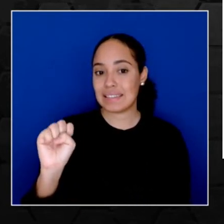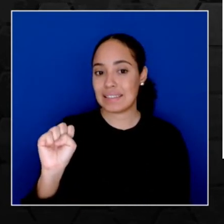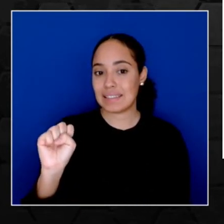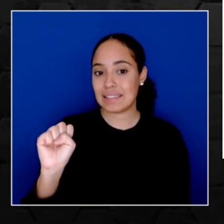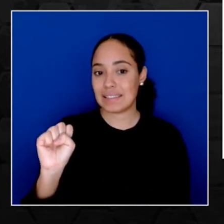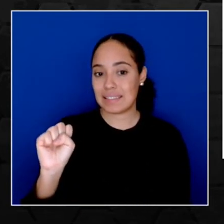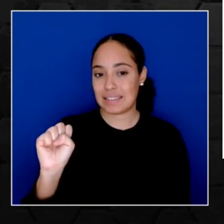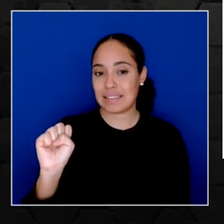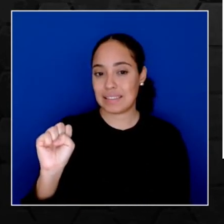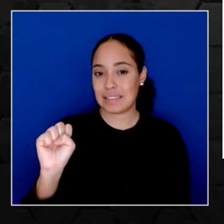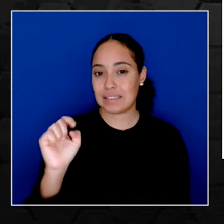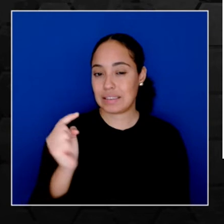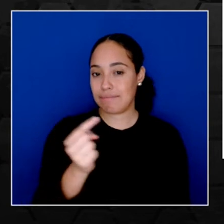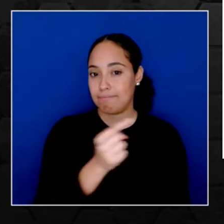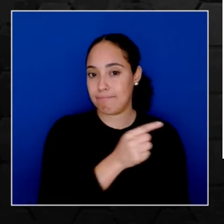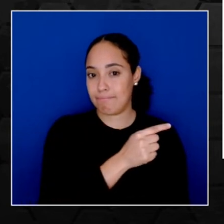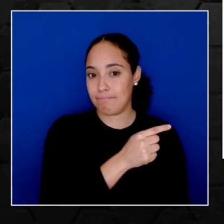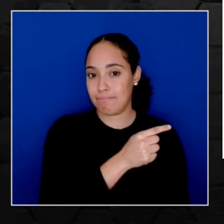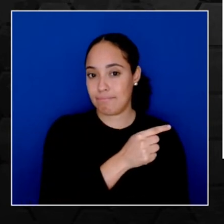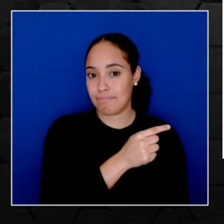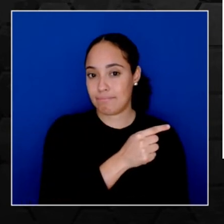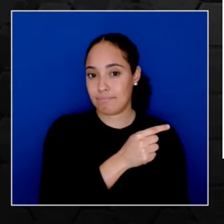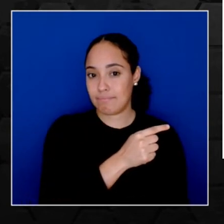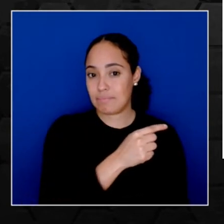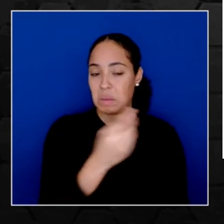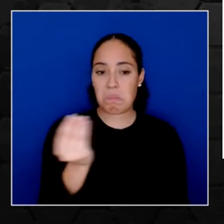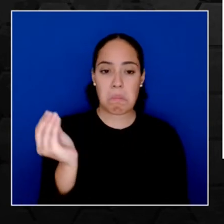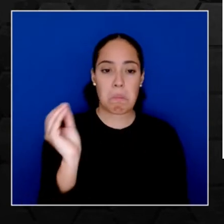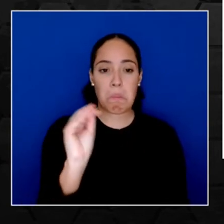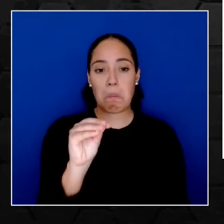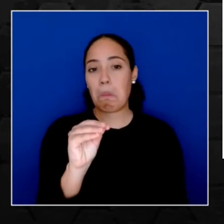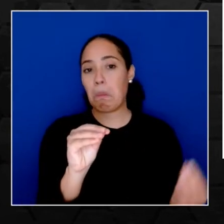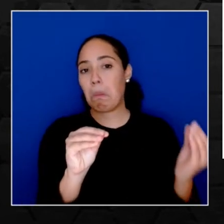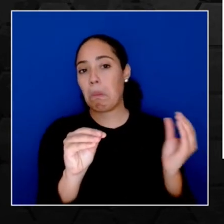Cool. I'm just adding random values over here,